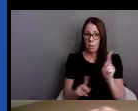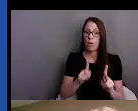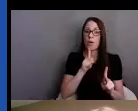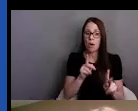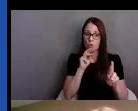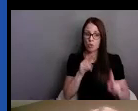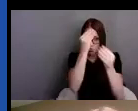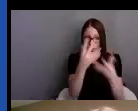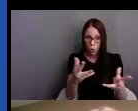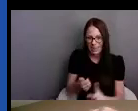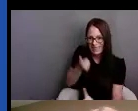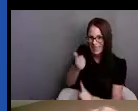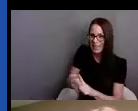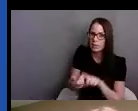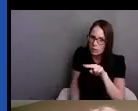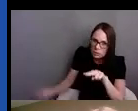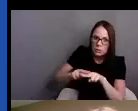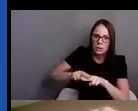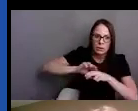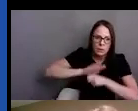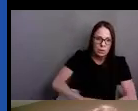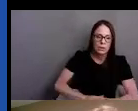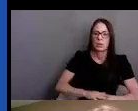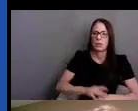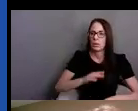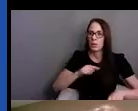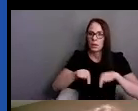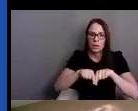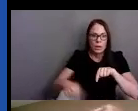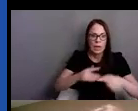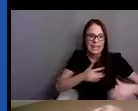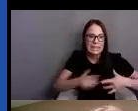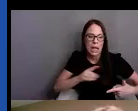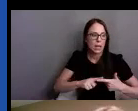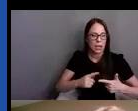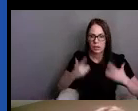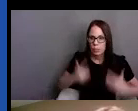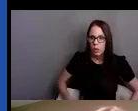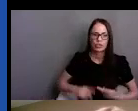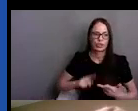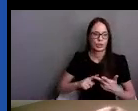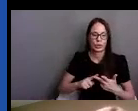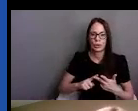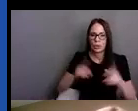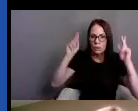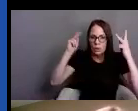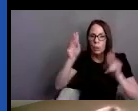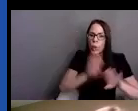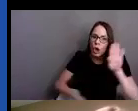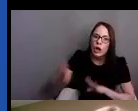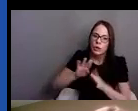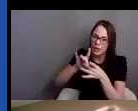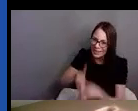stress related to anxiety, depression, worry, as it relates to during the pandemic specifically. So that